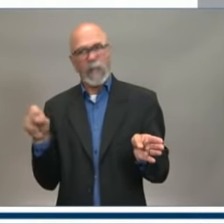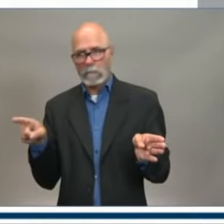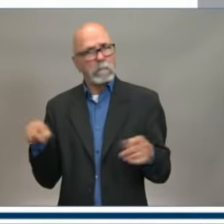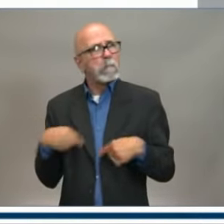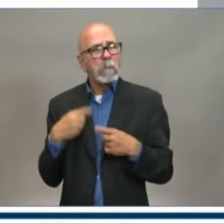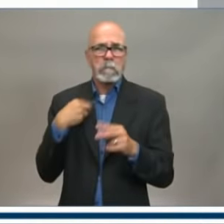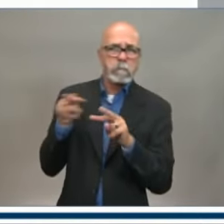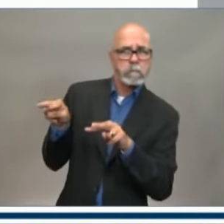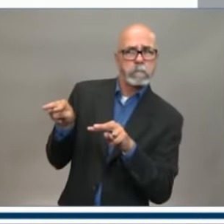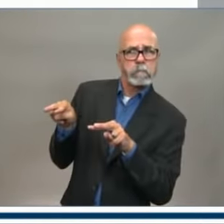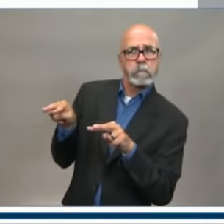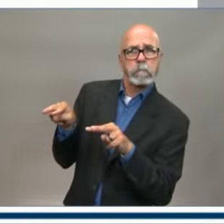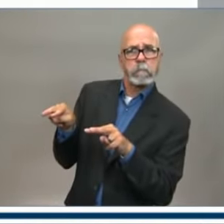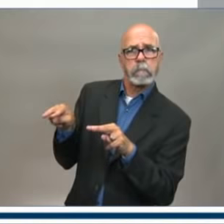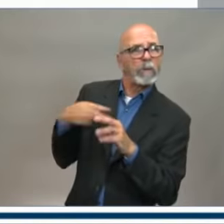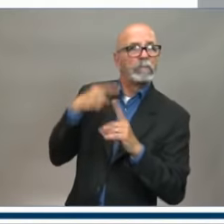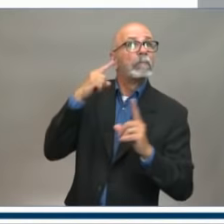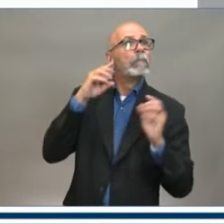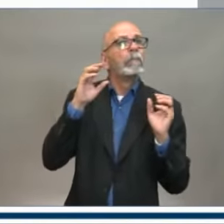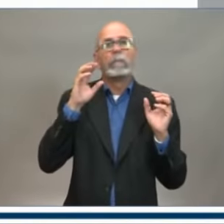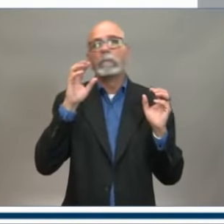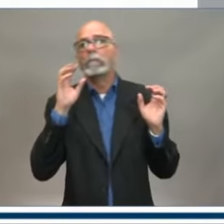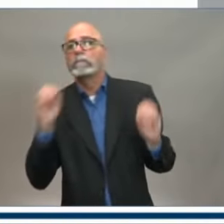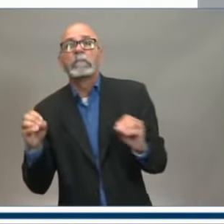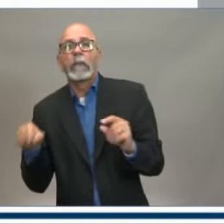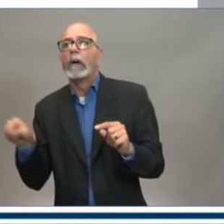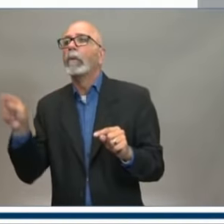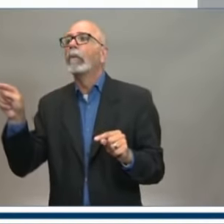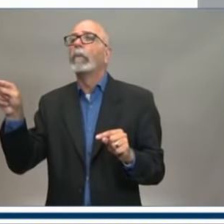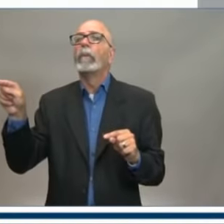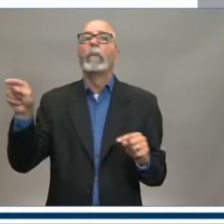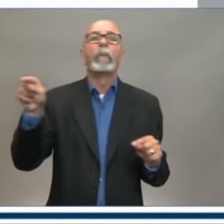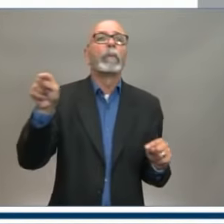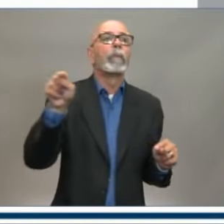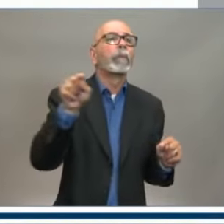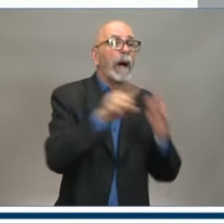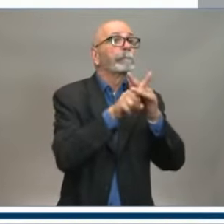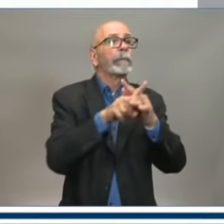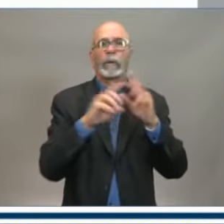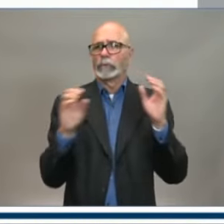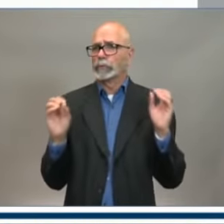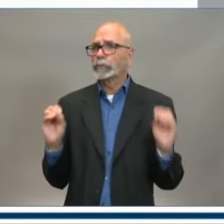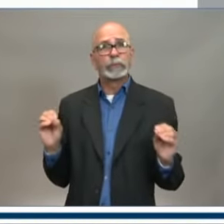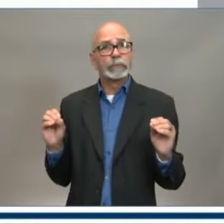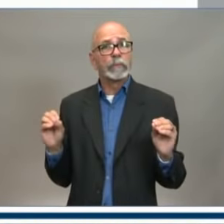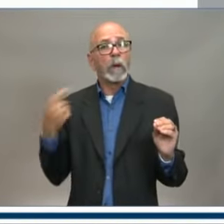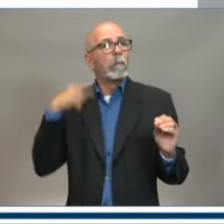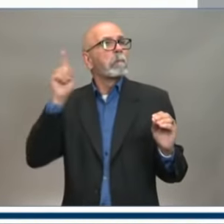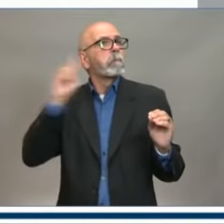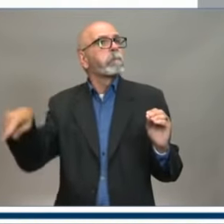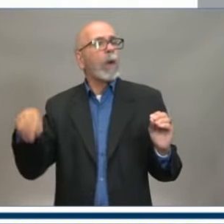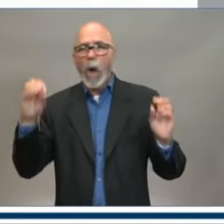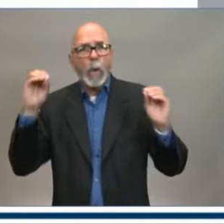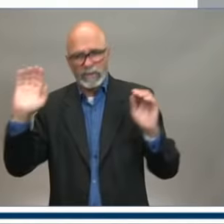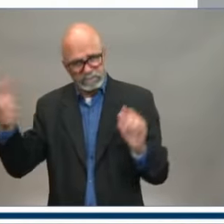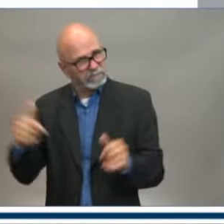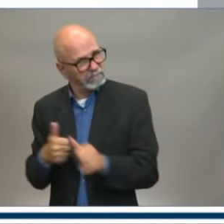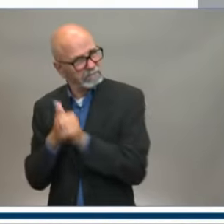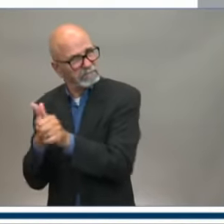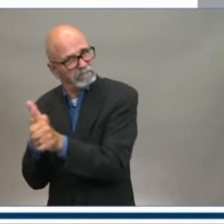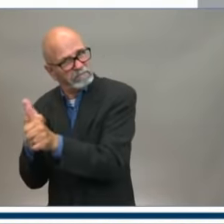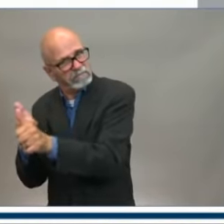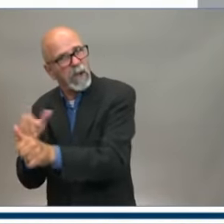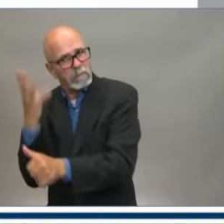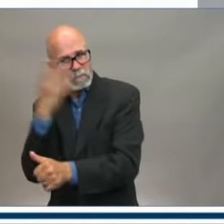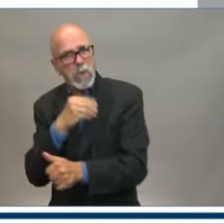people of COVID-19 resulting from people not adhering to that isolation. So we'll continue to look at moving forward what is the right thing